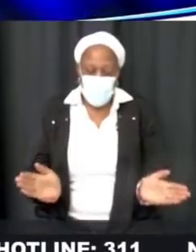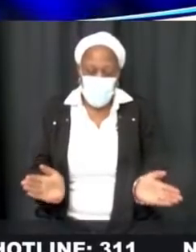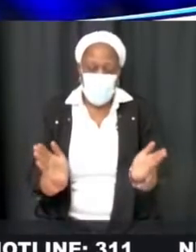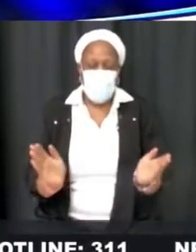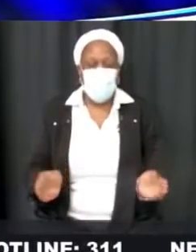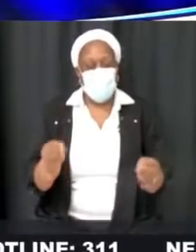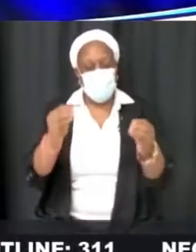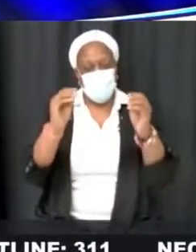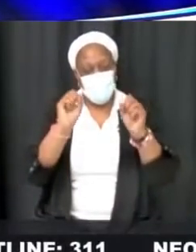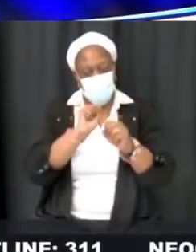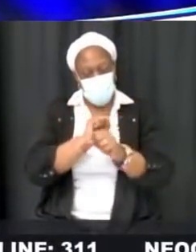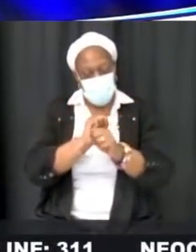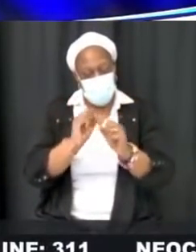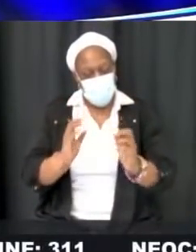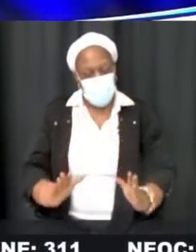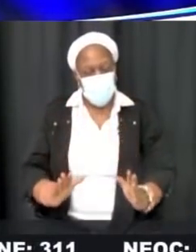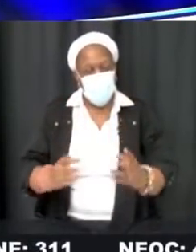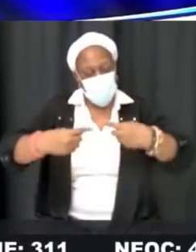it's just about